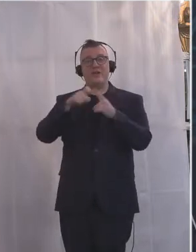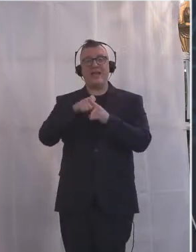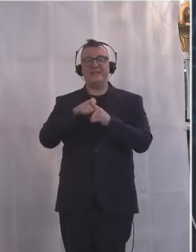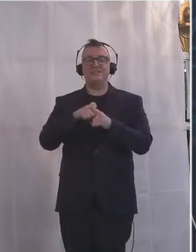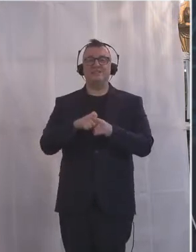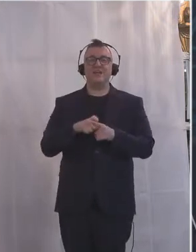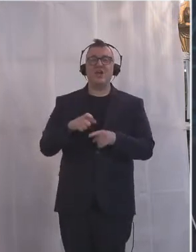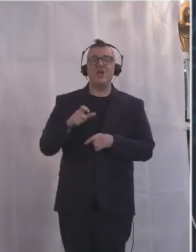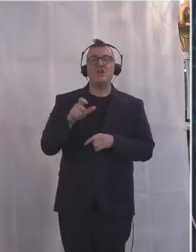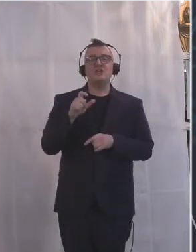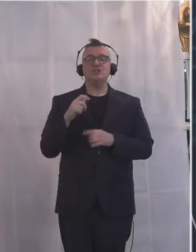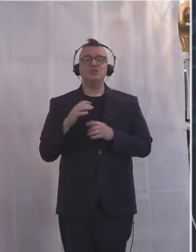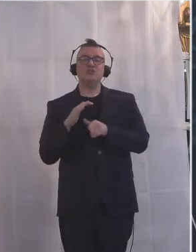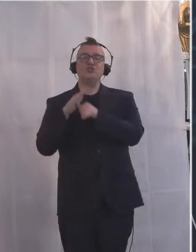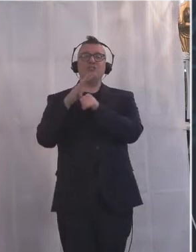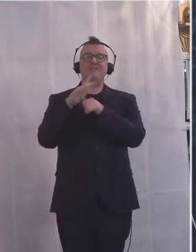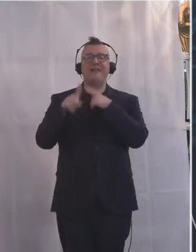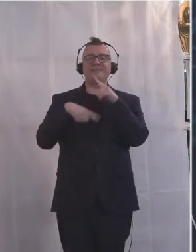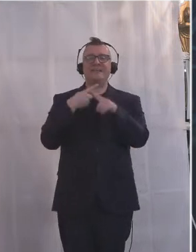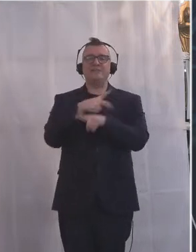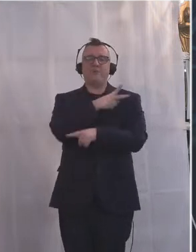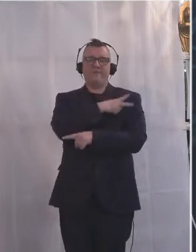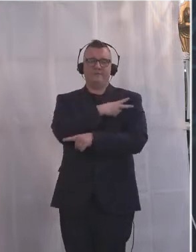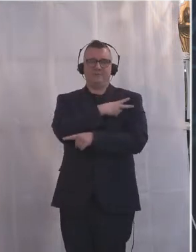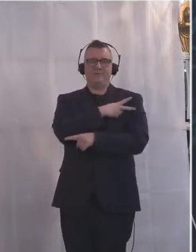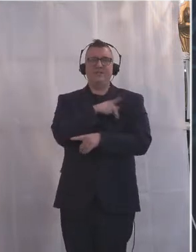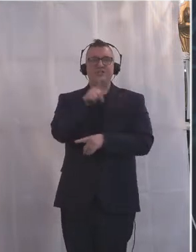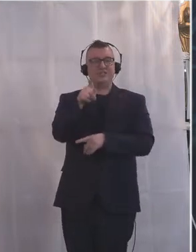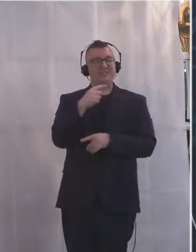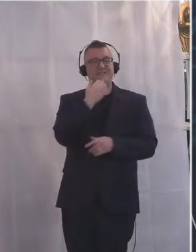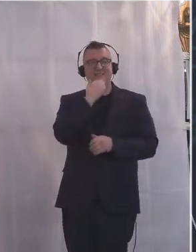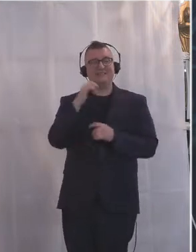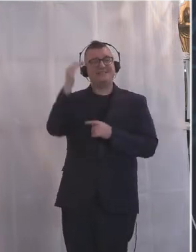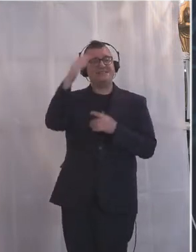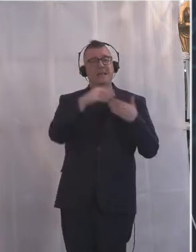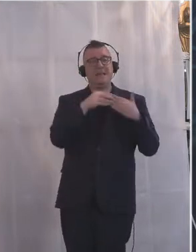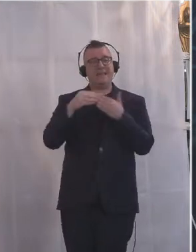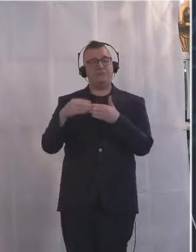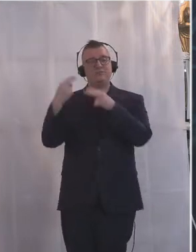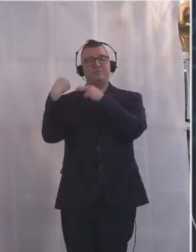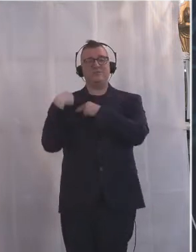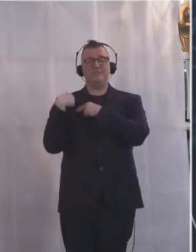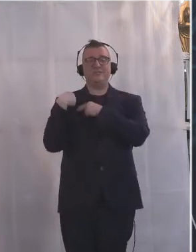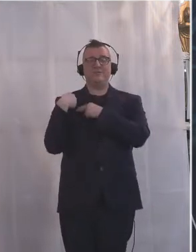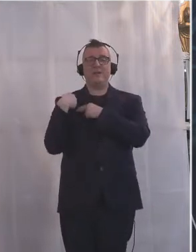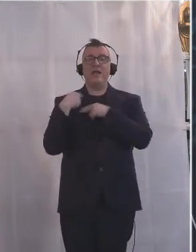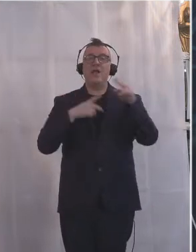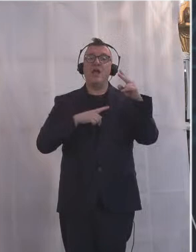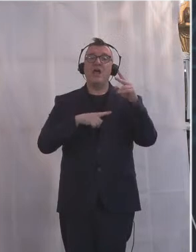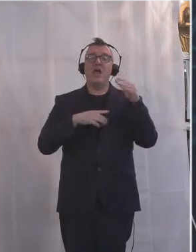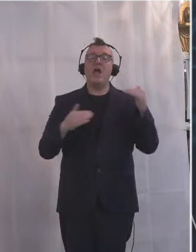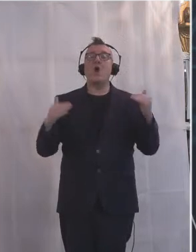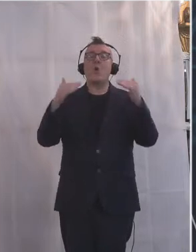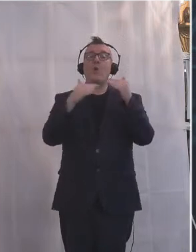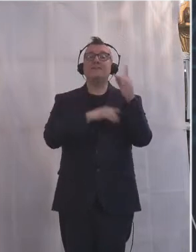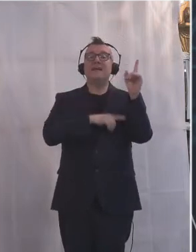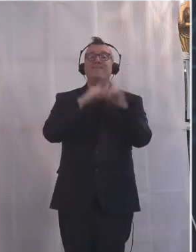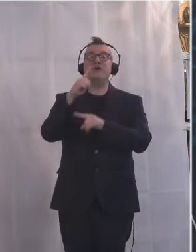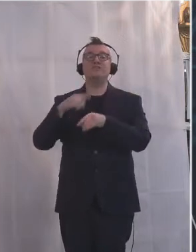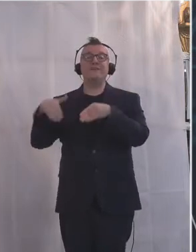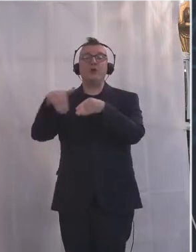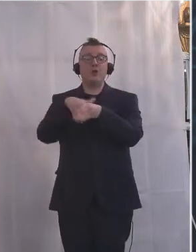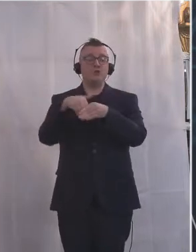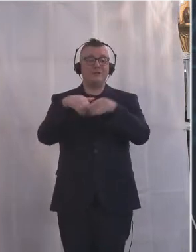She's also the Senior Lead responsible for Equality, Diversity and Inclusion at Innovate UK. She's